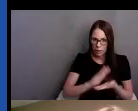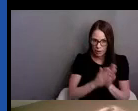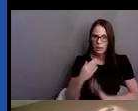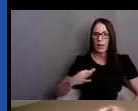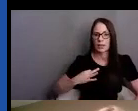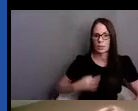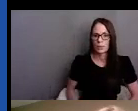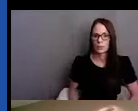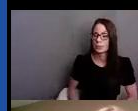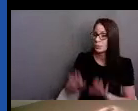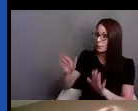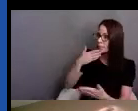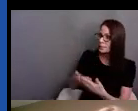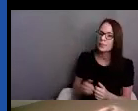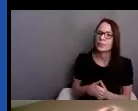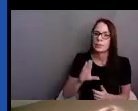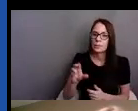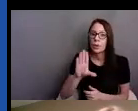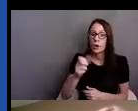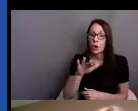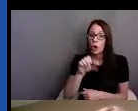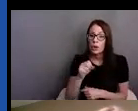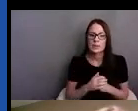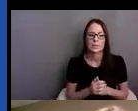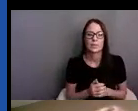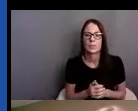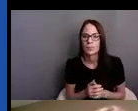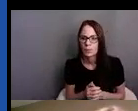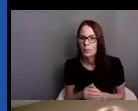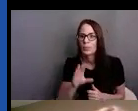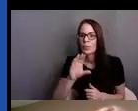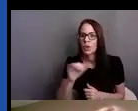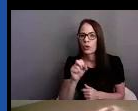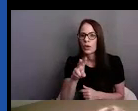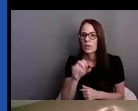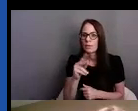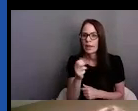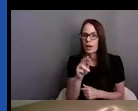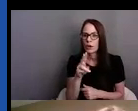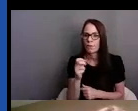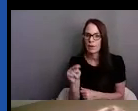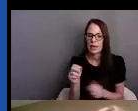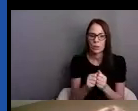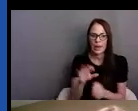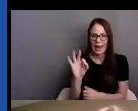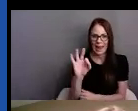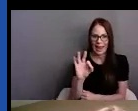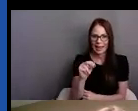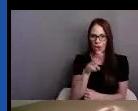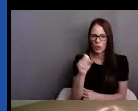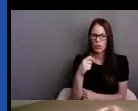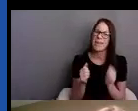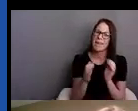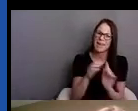Great, thank you. Chris. Yep, Chris Vanderveen again with 9 News. My question, I asked this question a couple weeks ago,